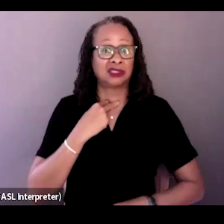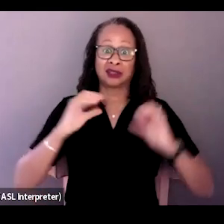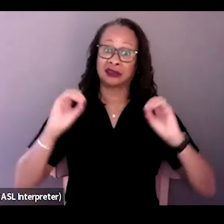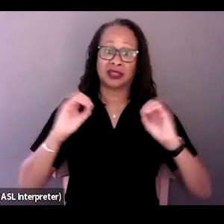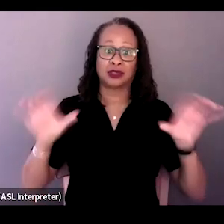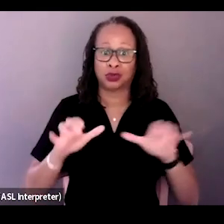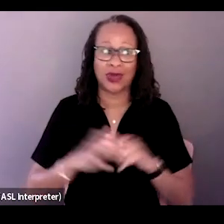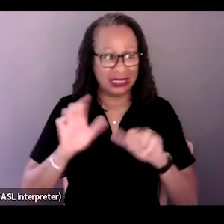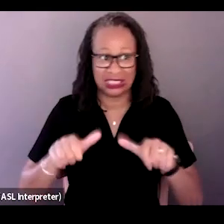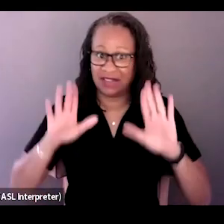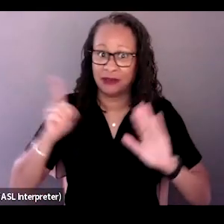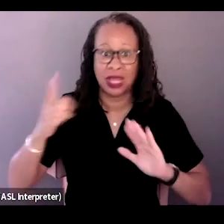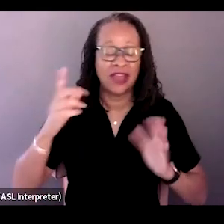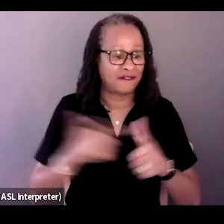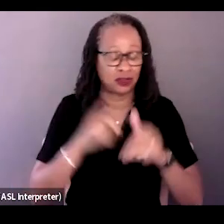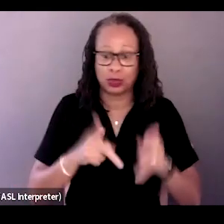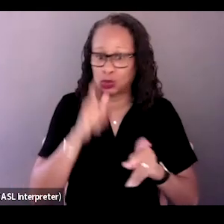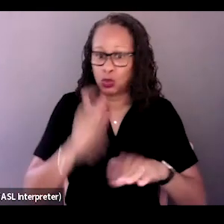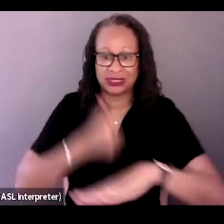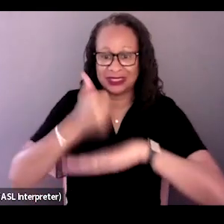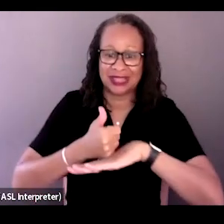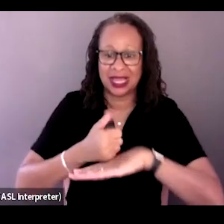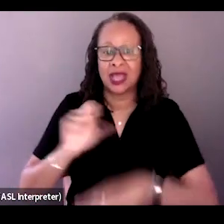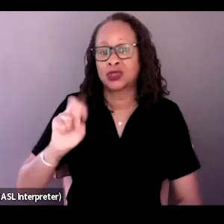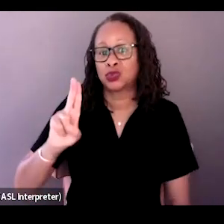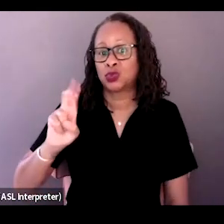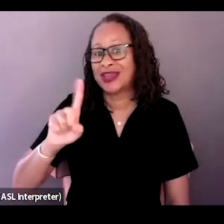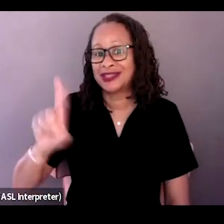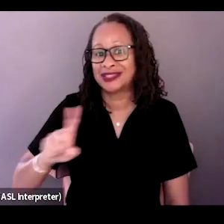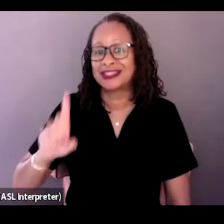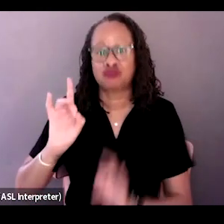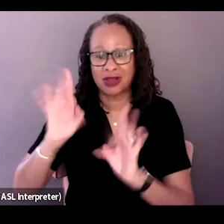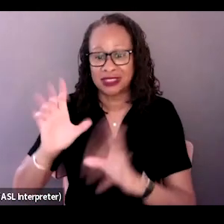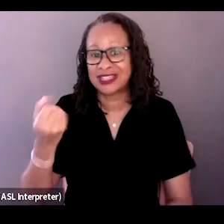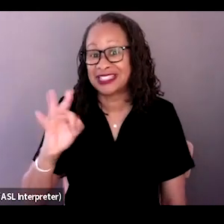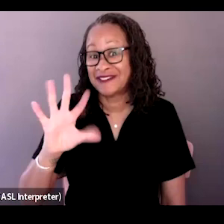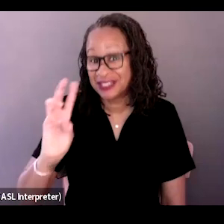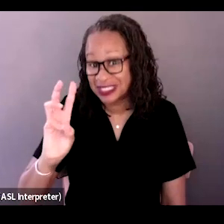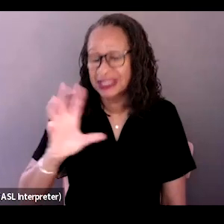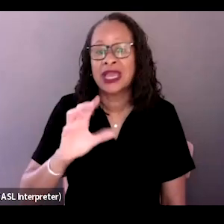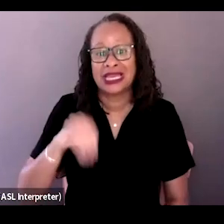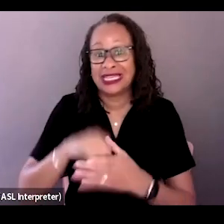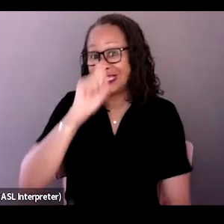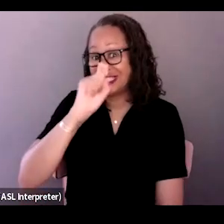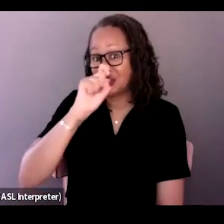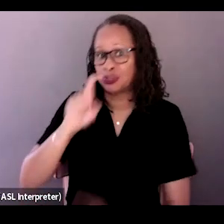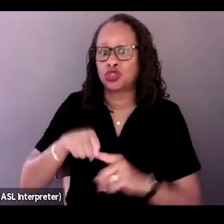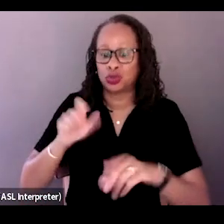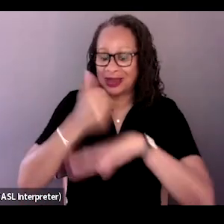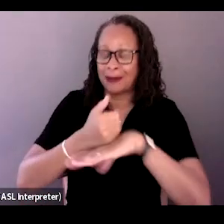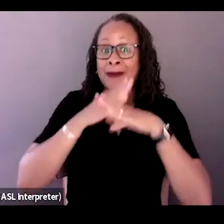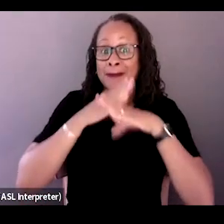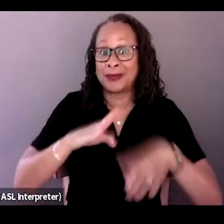first one to sort of install in the Suez crisis at the time, 1956 in Egypt, to install a peace corps,